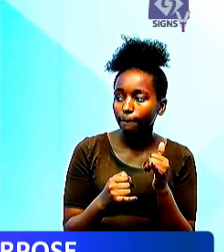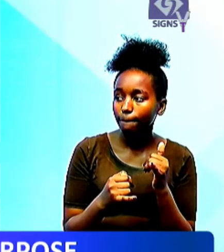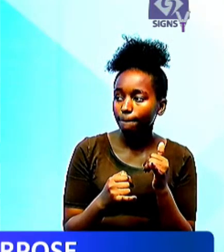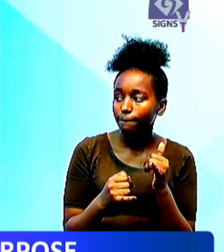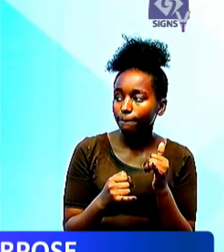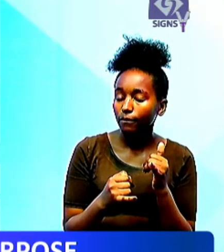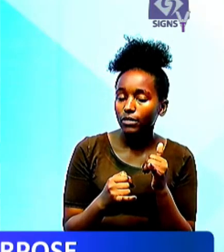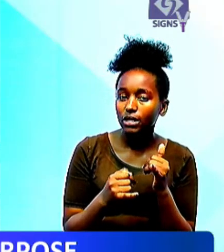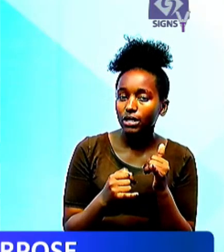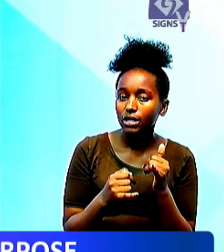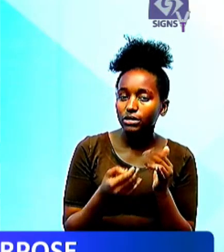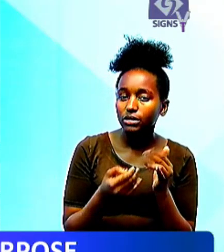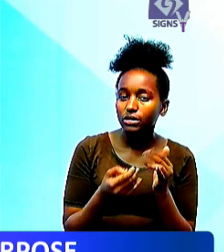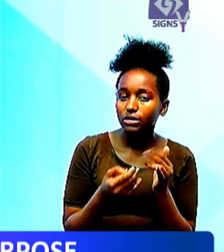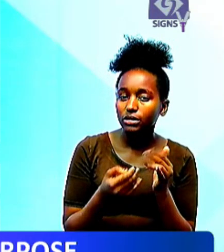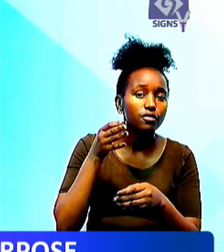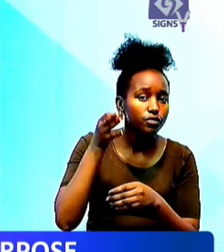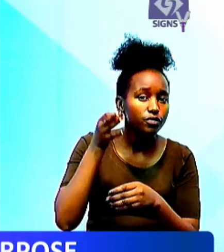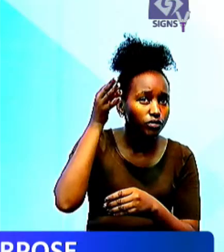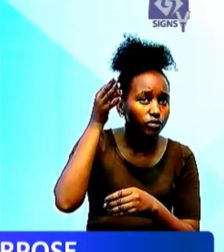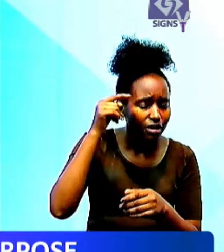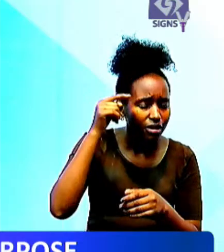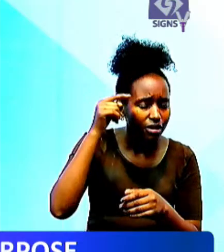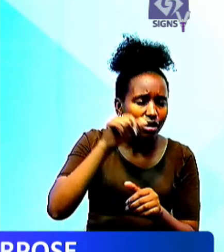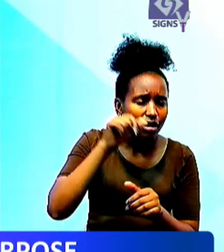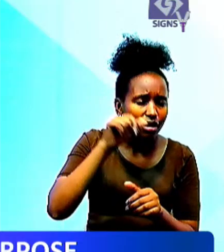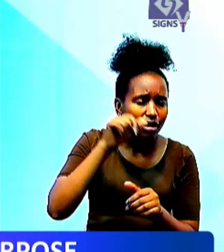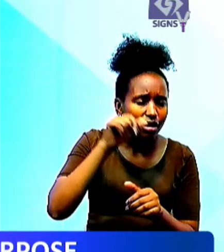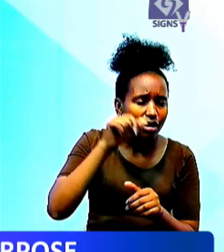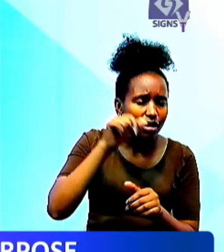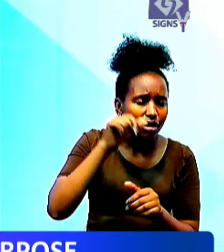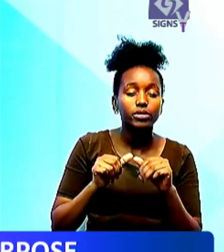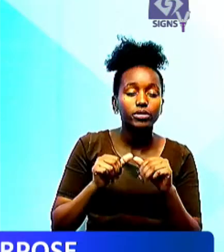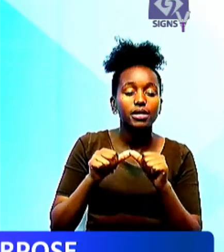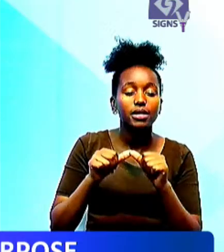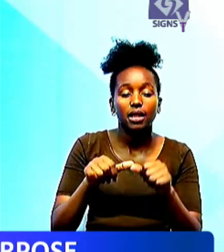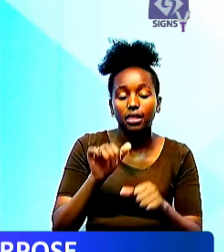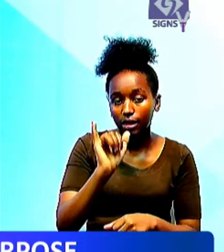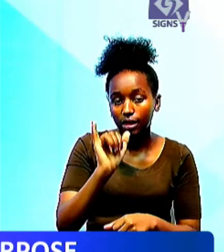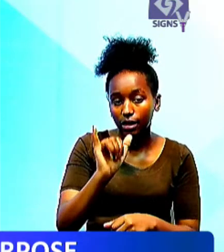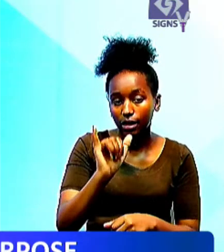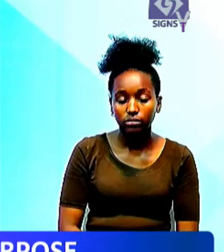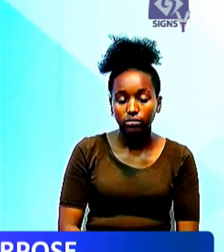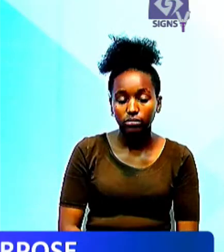think of legacy. Legacy portfolio is where we talk about multi-generational